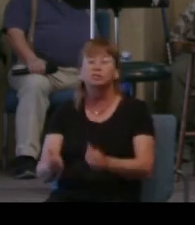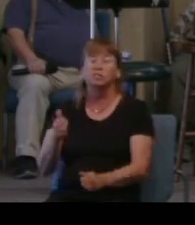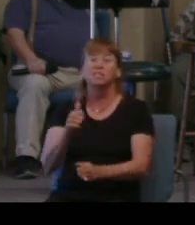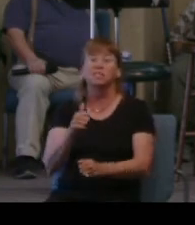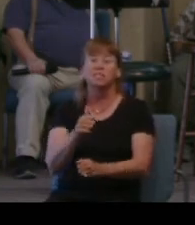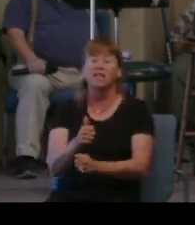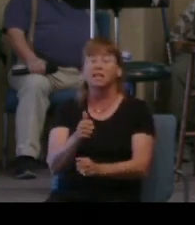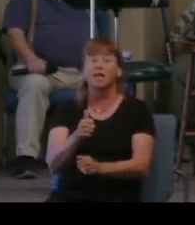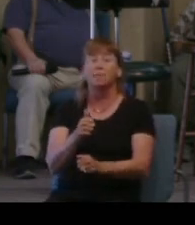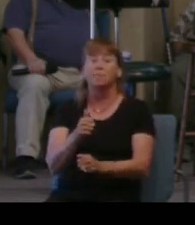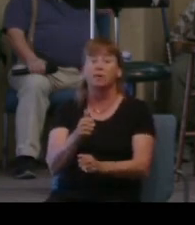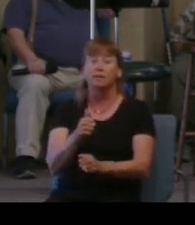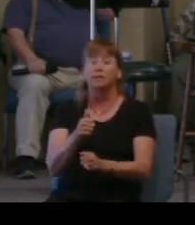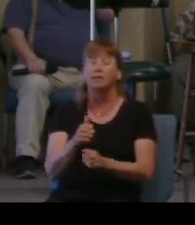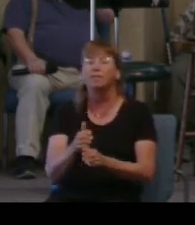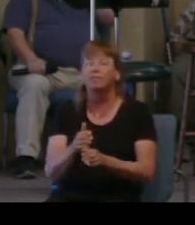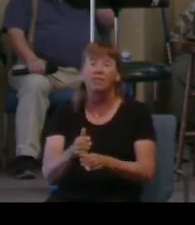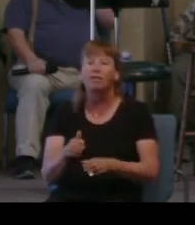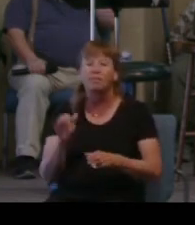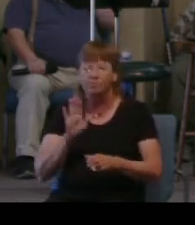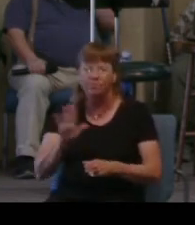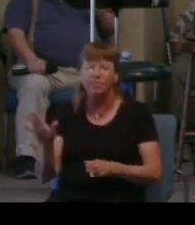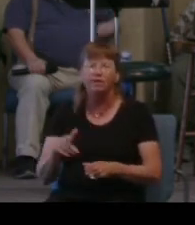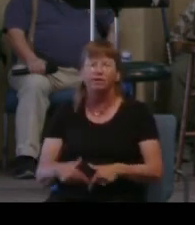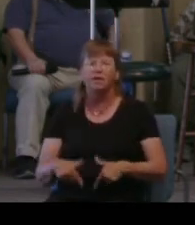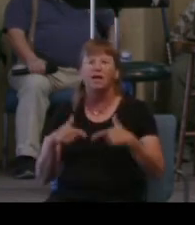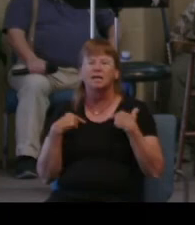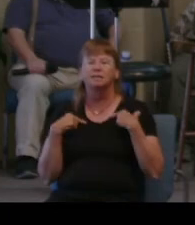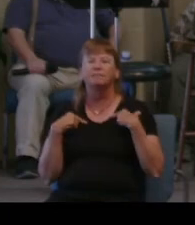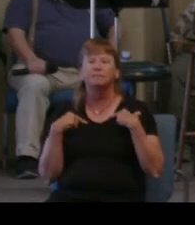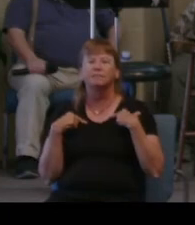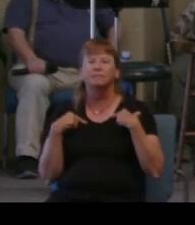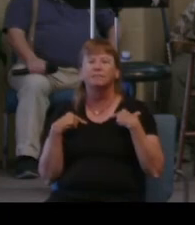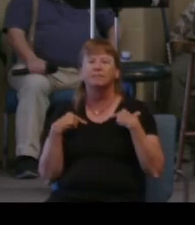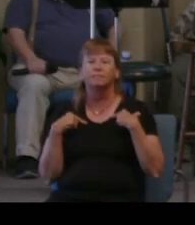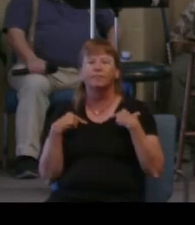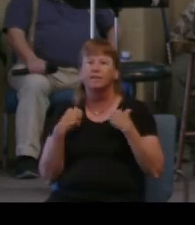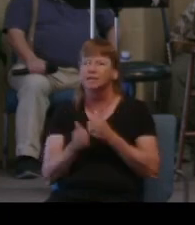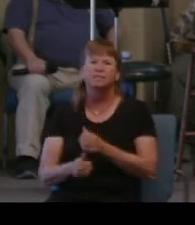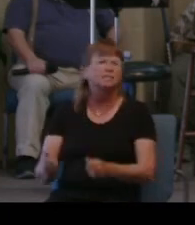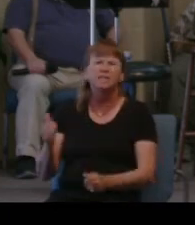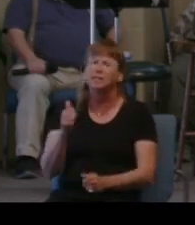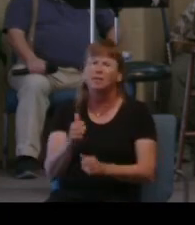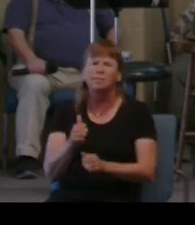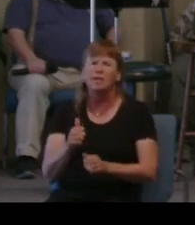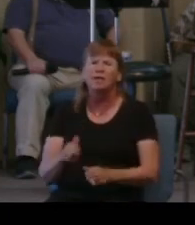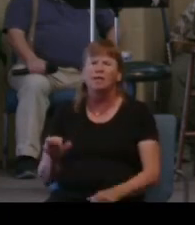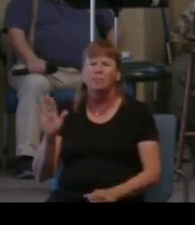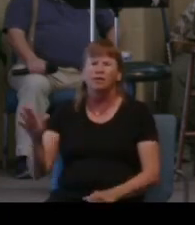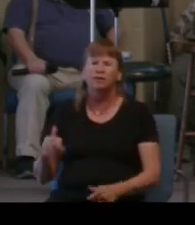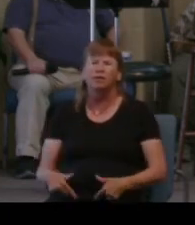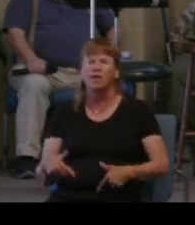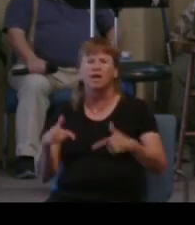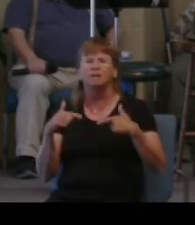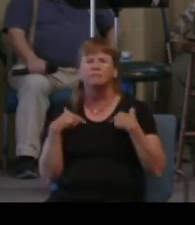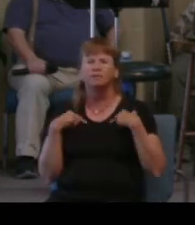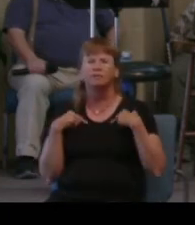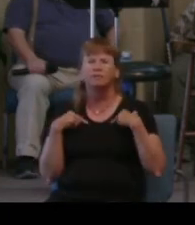to 20 years. And with that, they're also sometimes establishing themselves in what they're passionate about, whether that's sports, playing